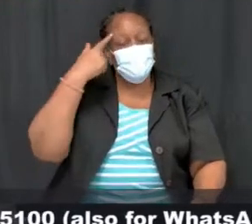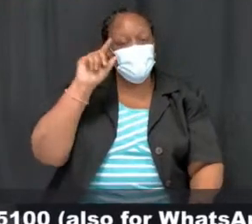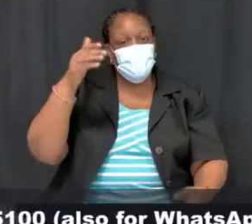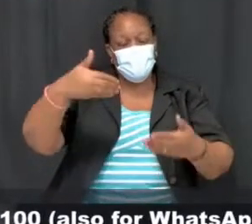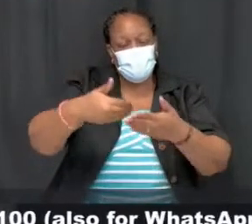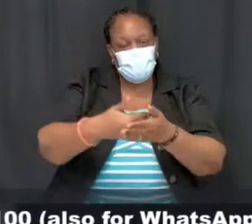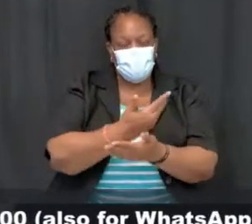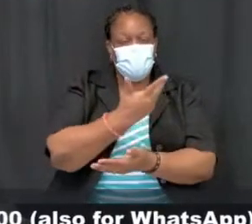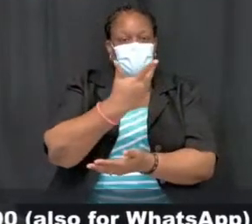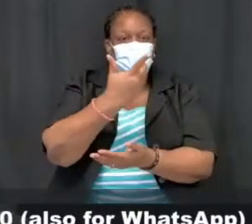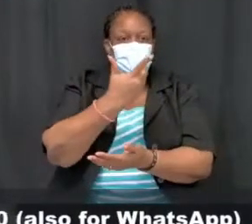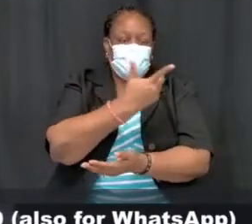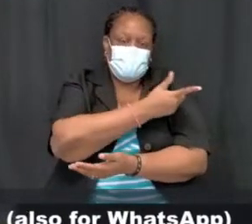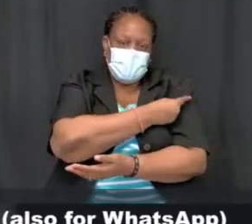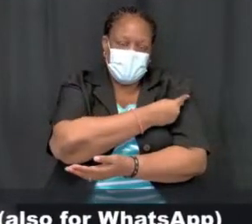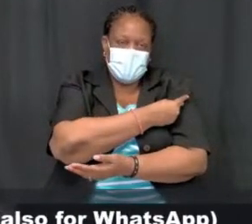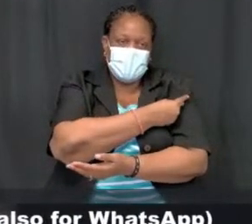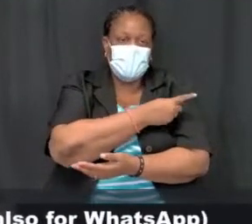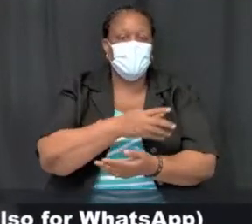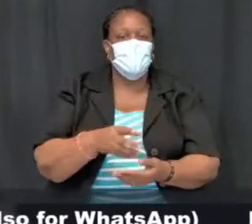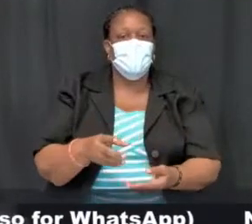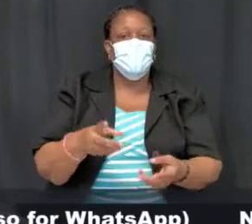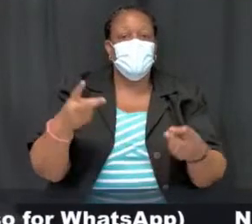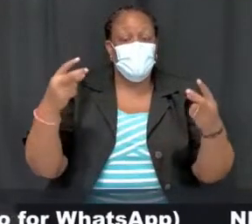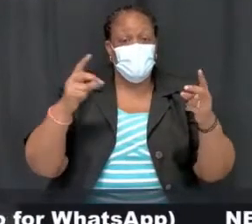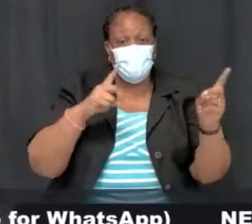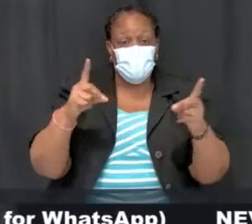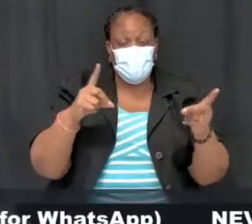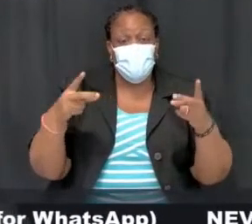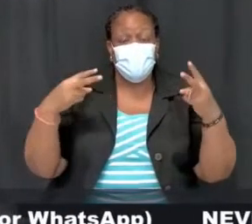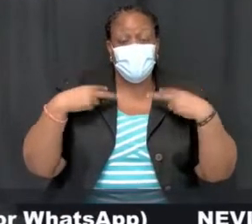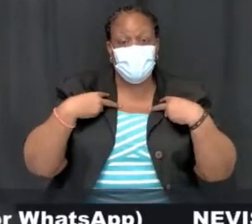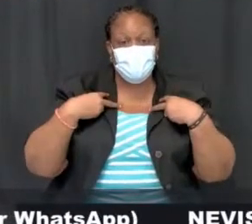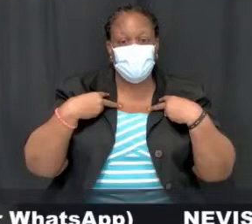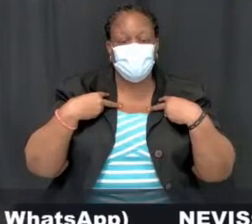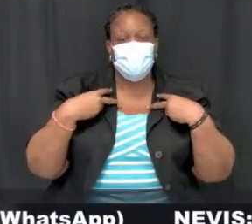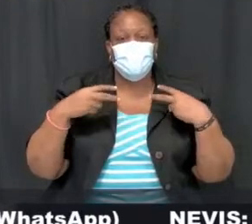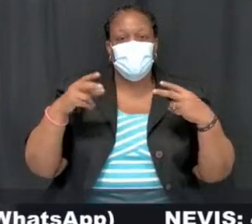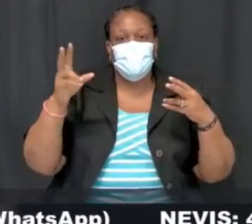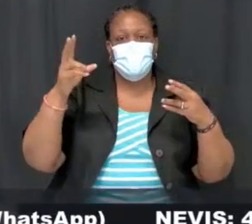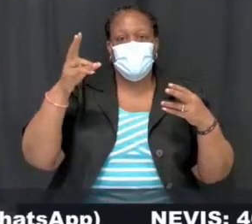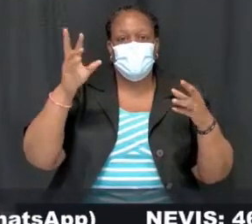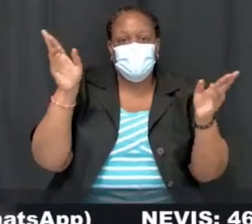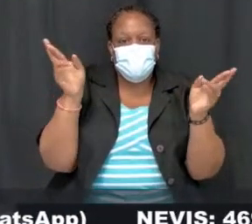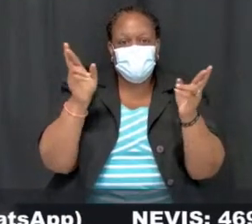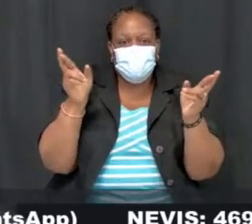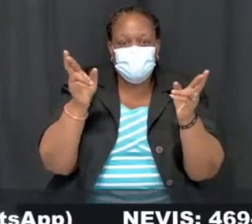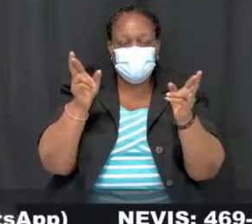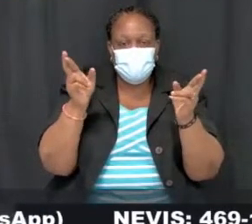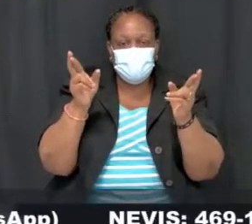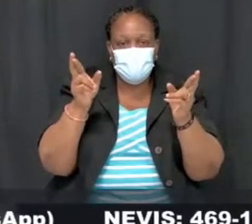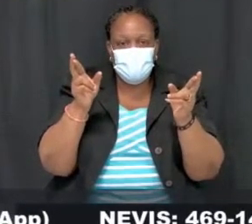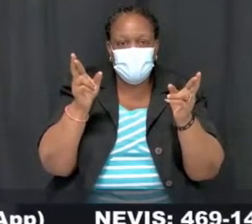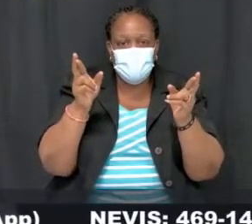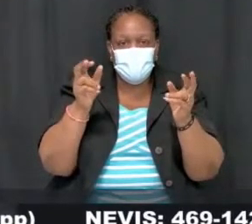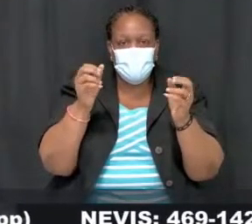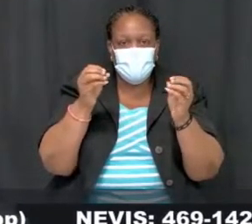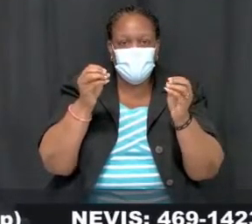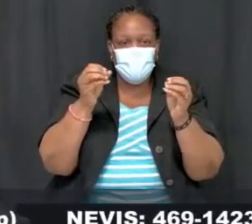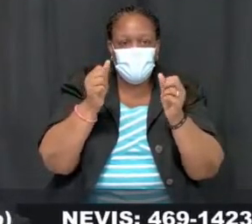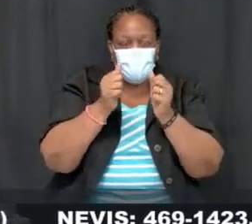necessary for the effective storage and distribution of the Pfizer vaccine? Minister of Health.